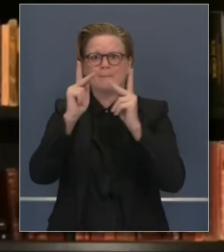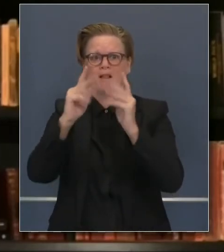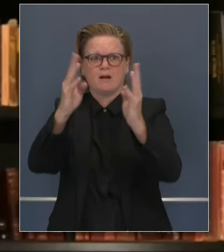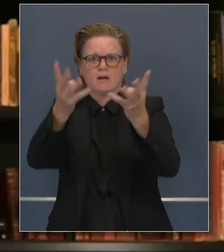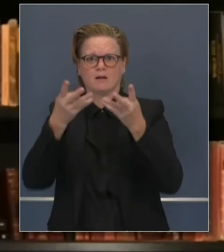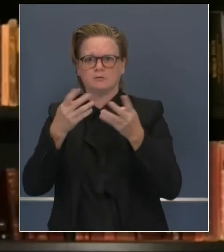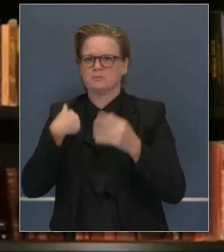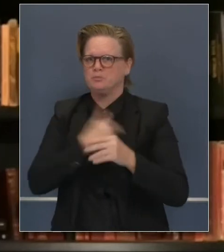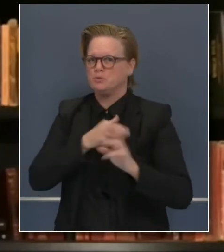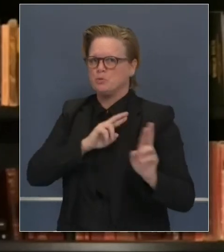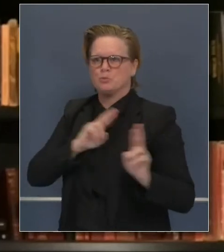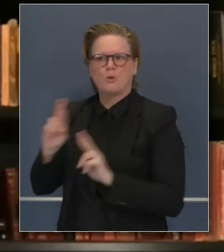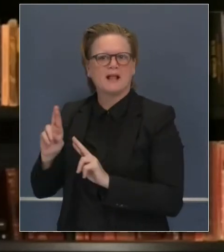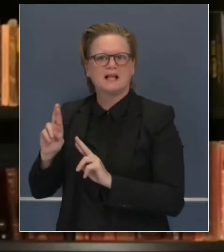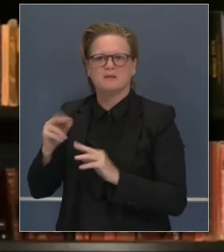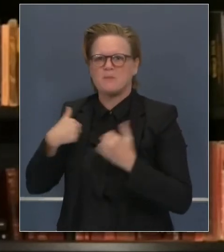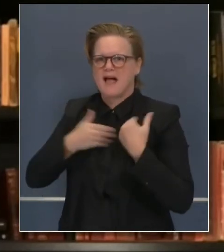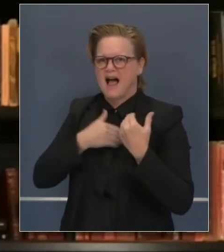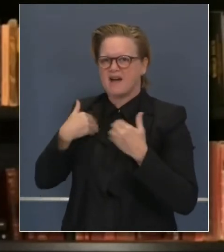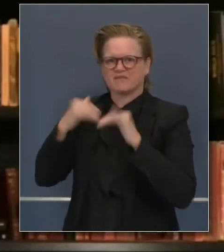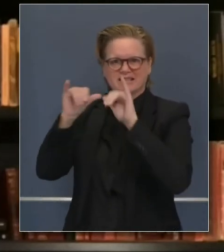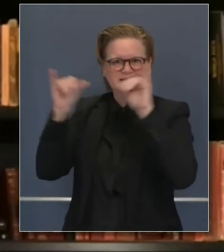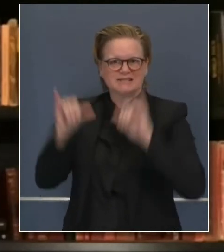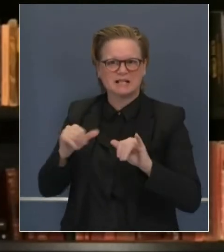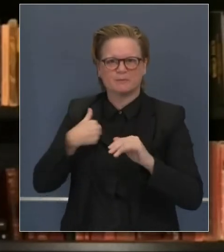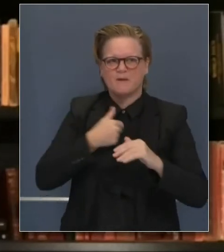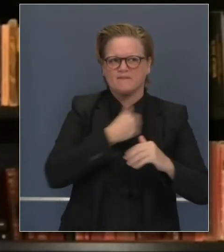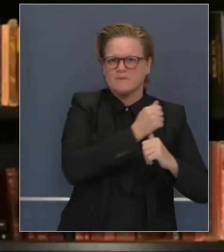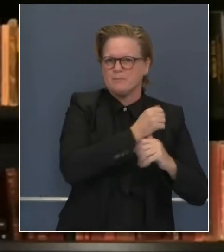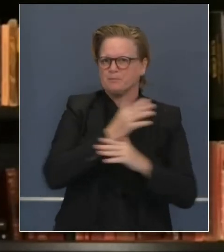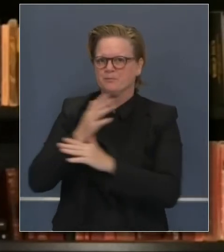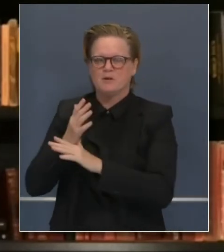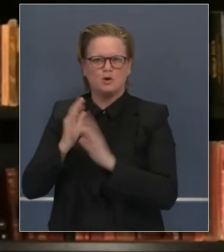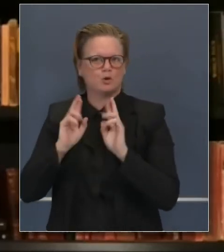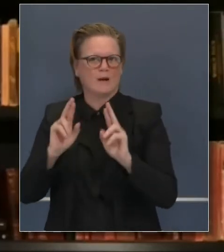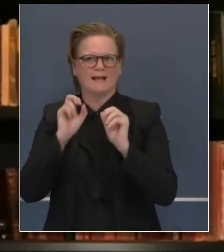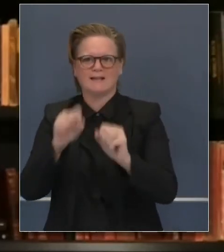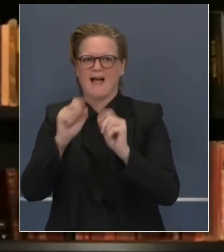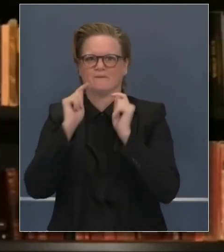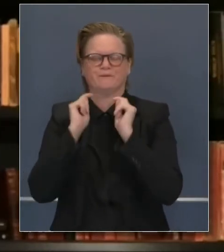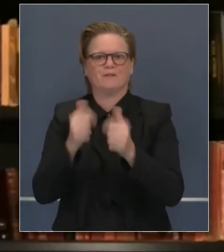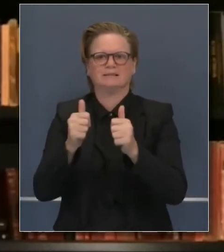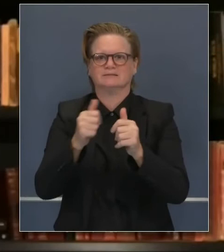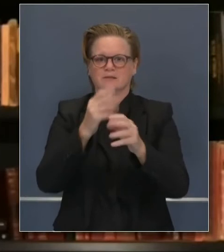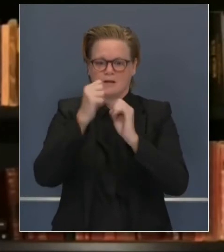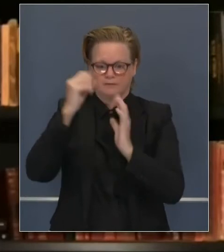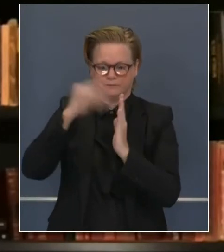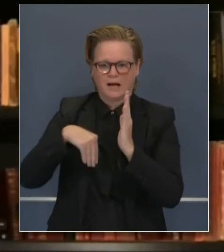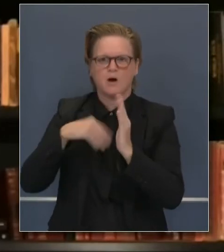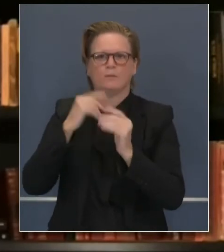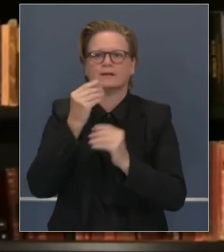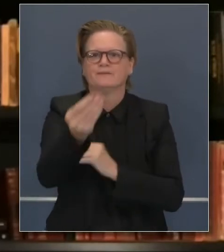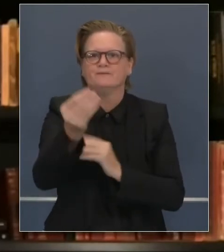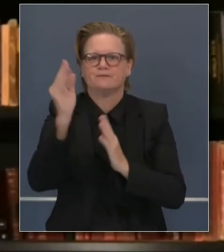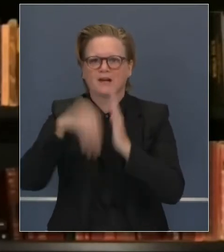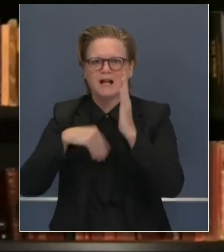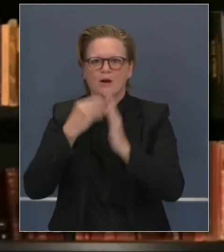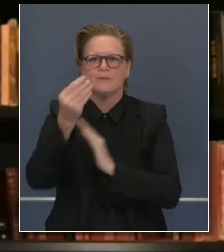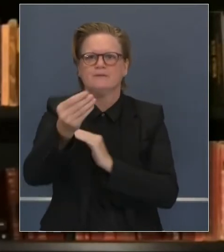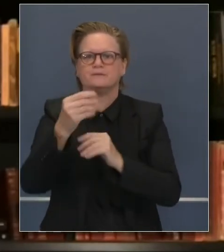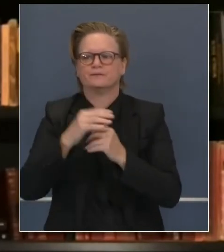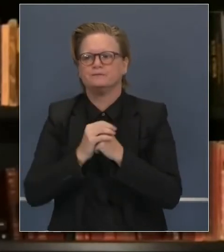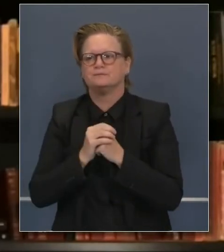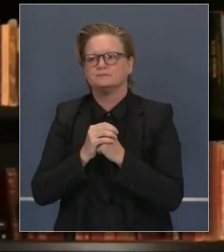but also the business processes. We have a medium and long-term solution, meaning long-term IT strategy,